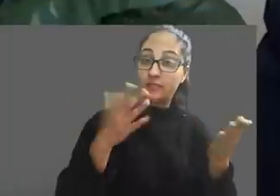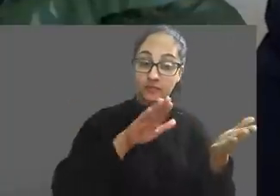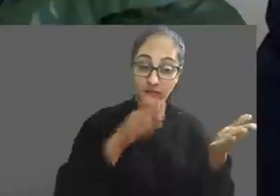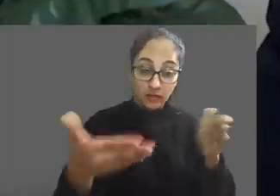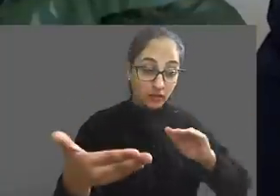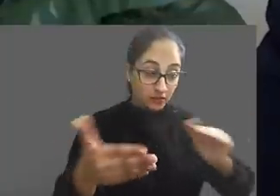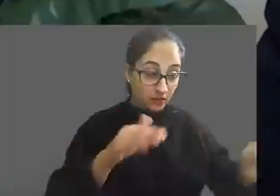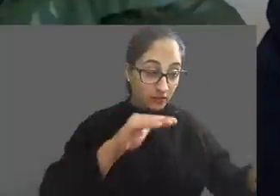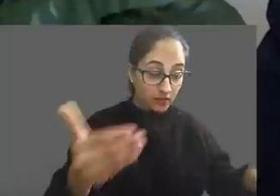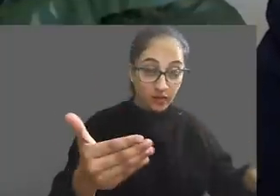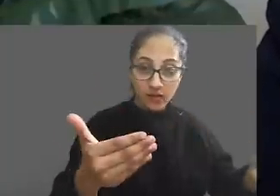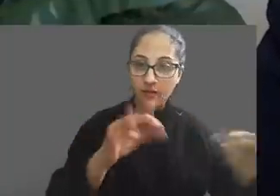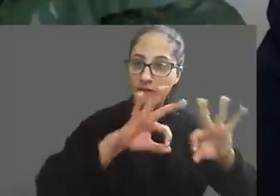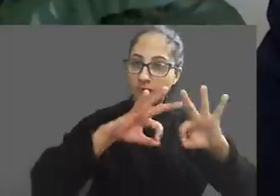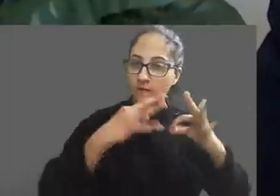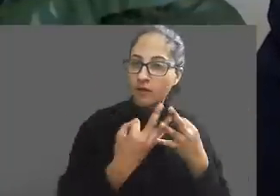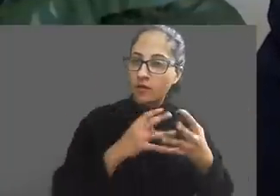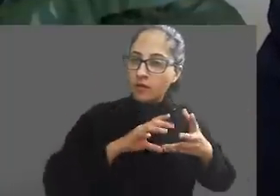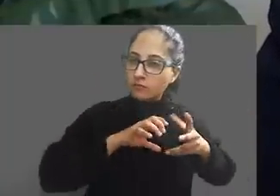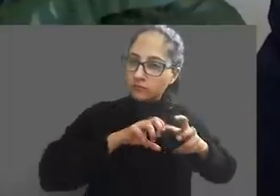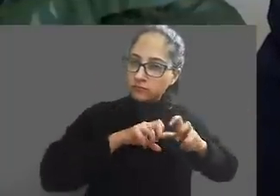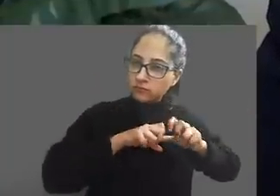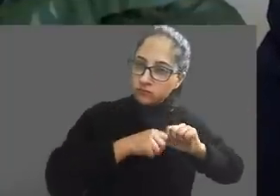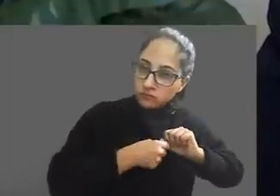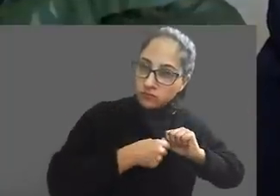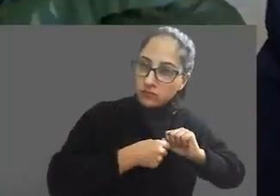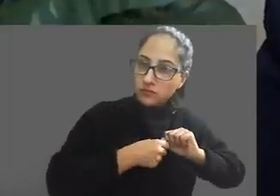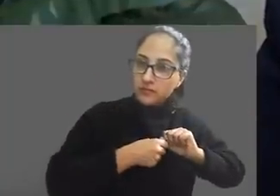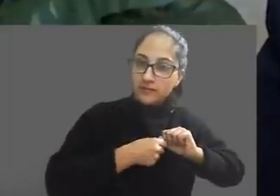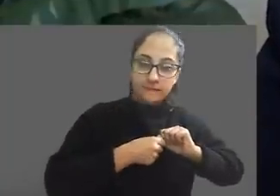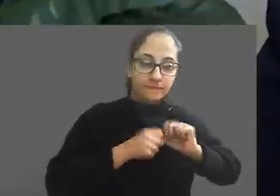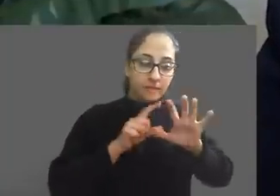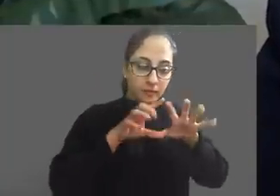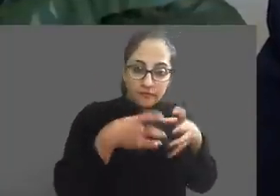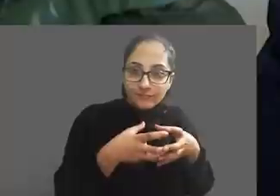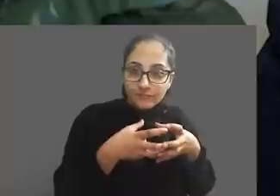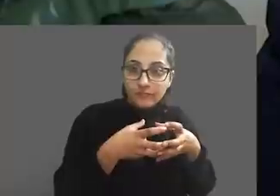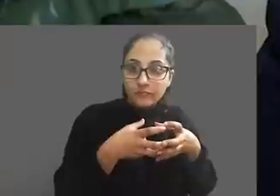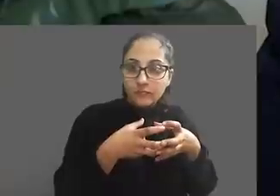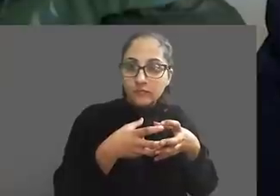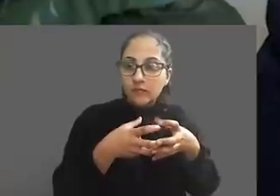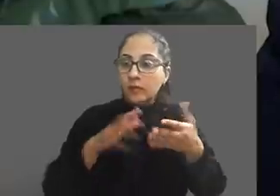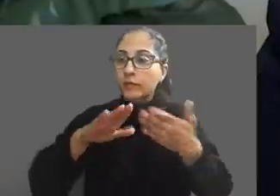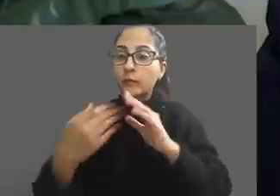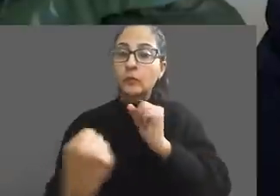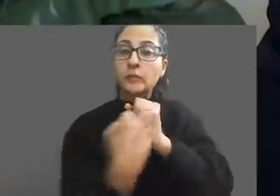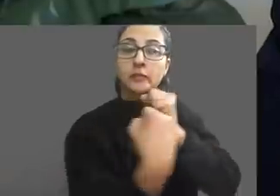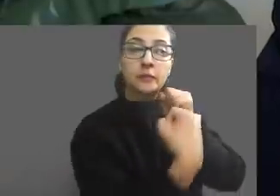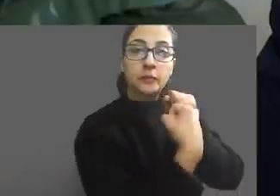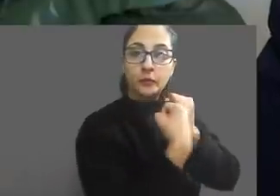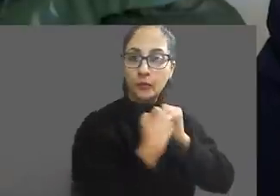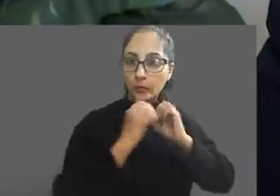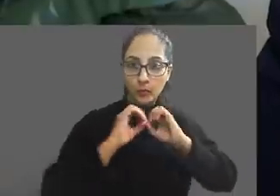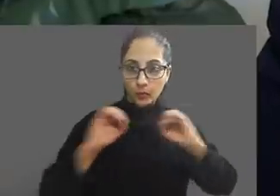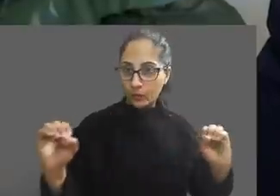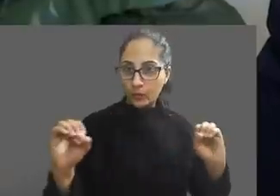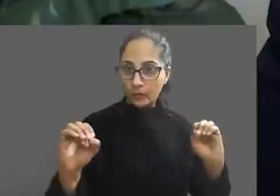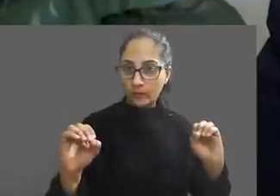and so many lives. Families grieve and bury loved ones alone.